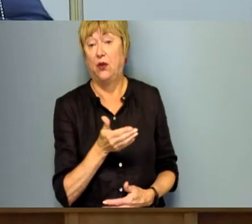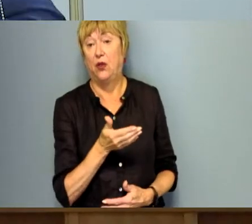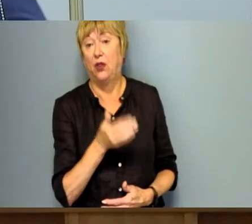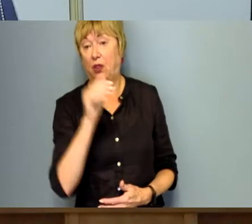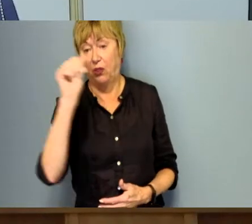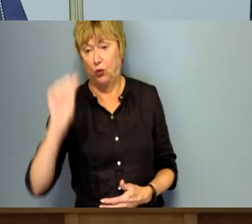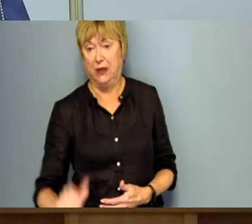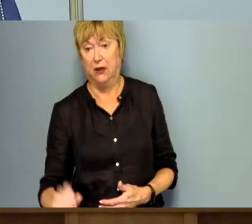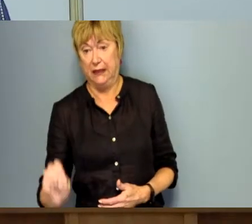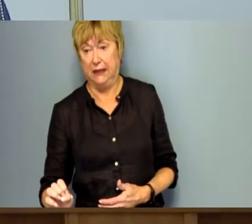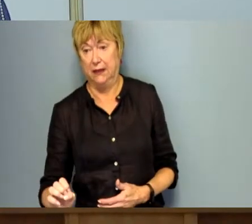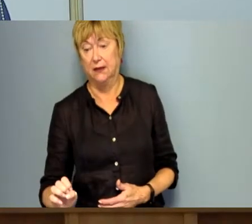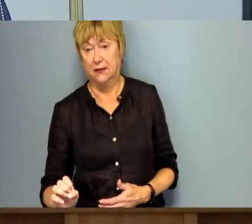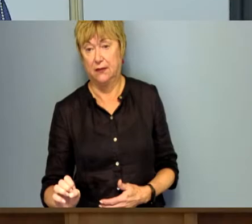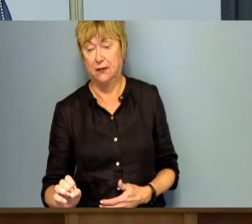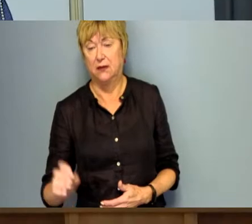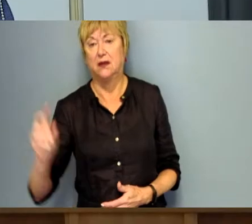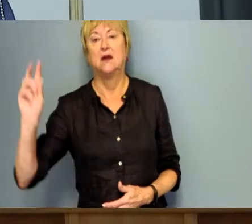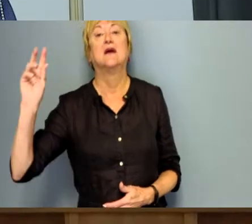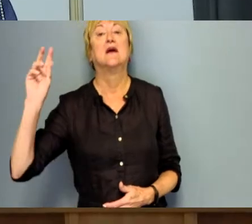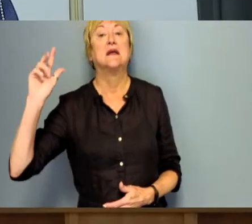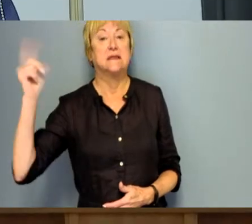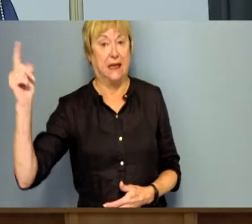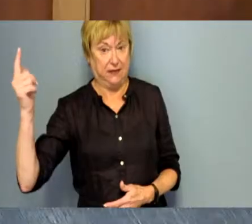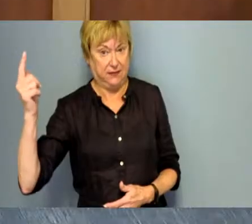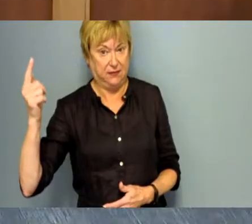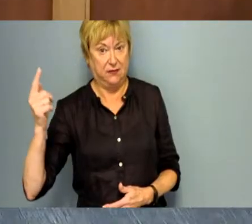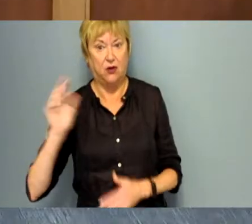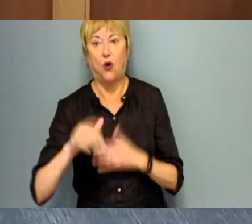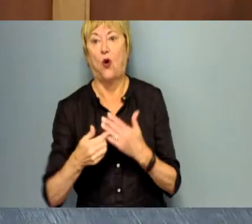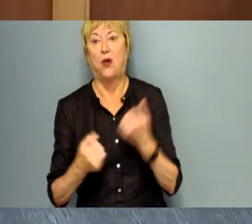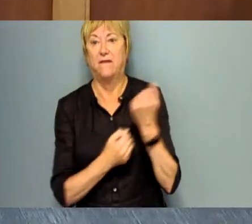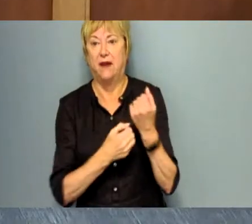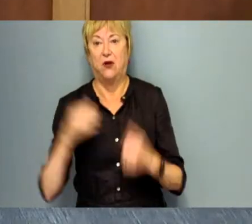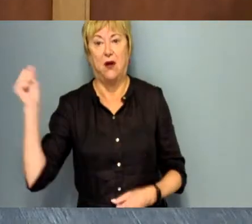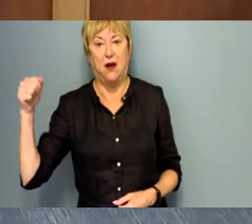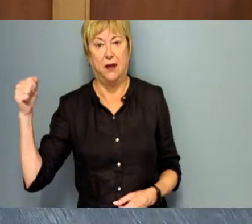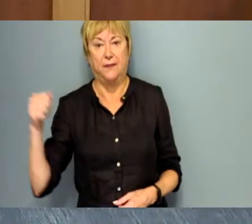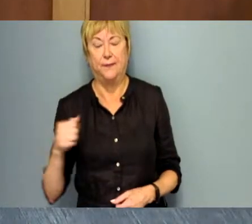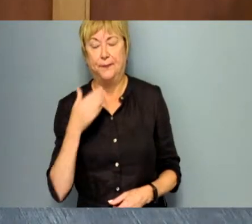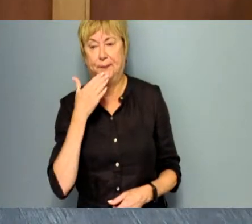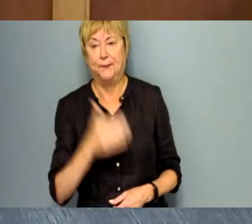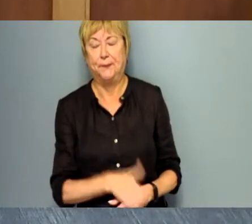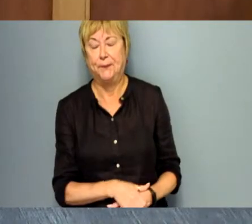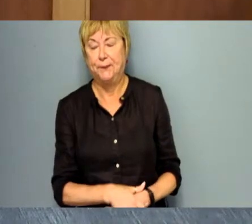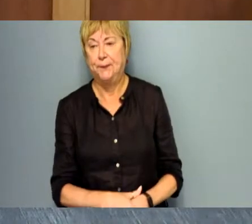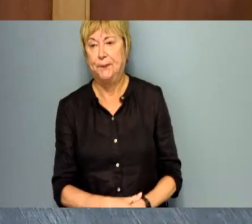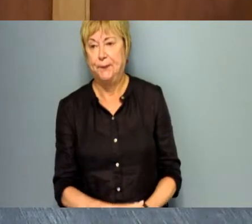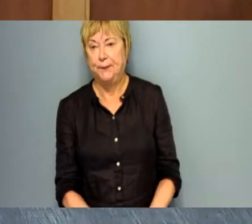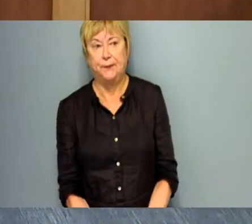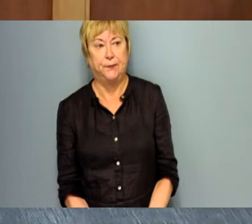So moved. Second. Okay, motion made and seconded. All in favor? Aye. Okay, thank you.